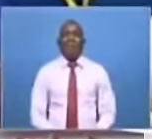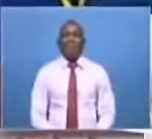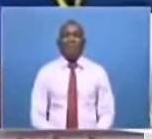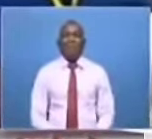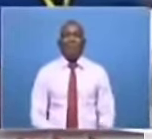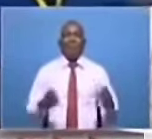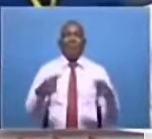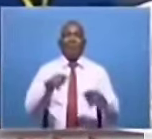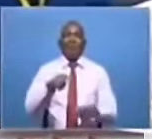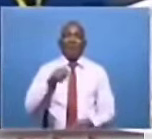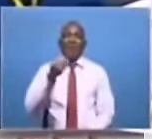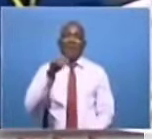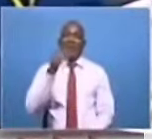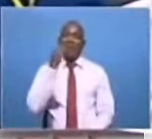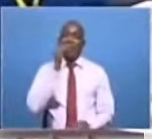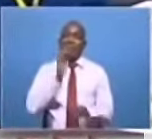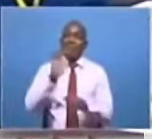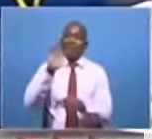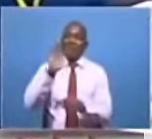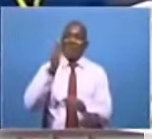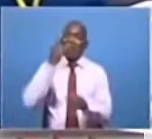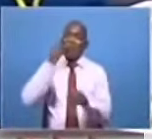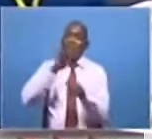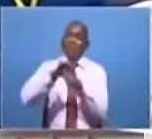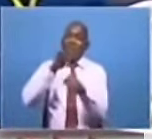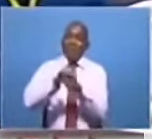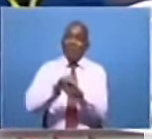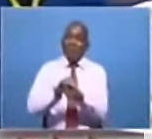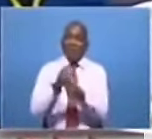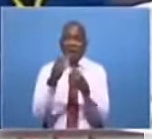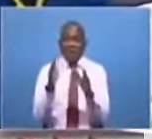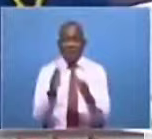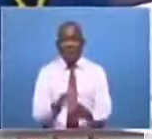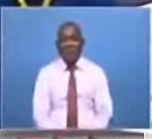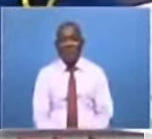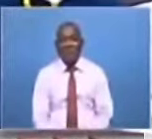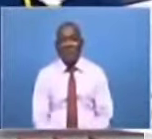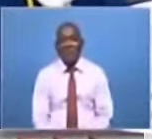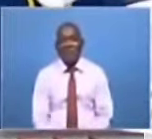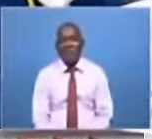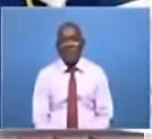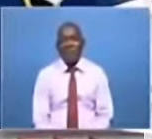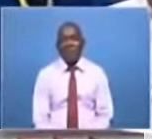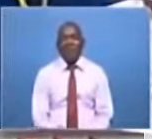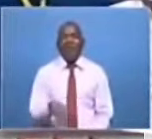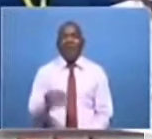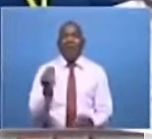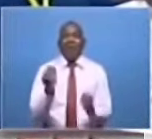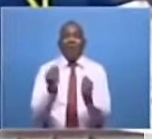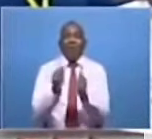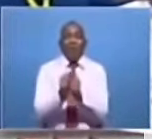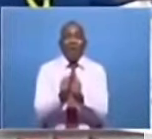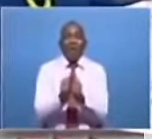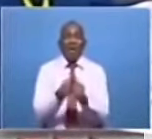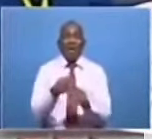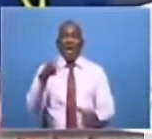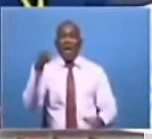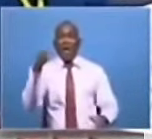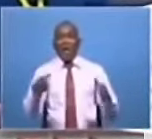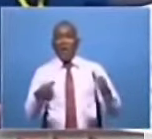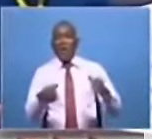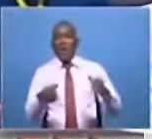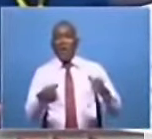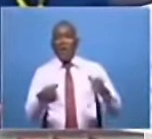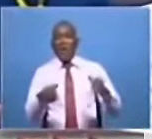when affidavits are sworn to in interlocutory proceedings, in the course of a trial, it